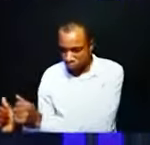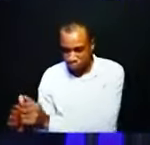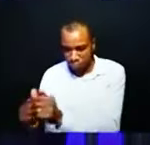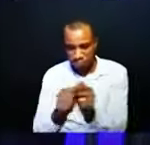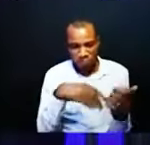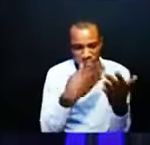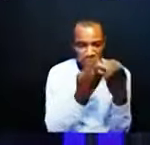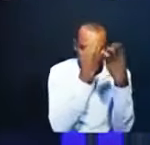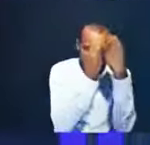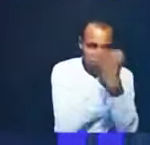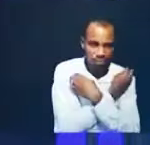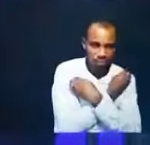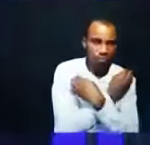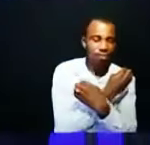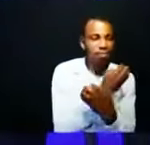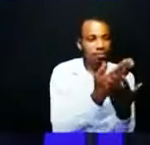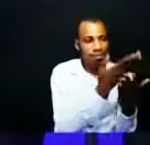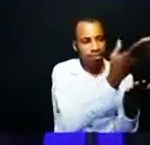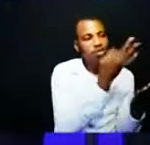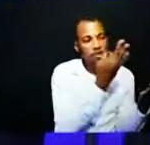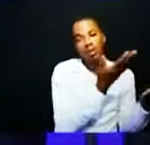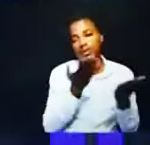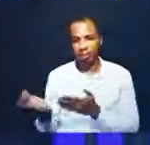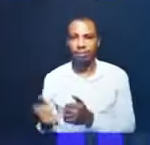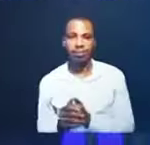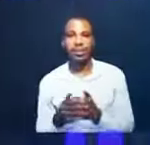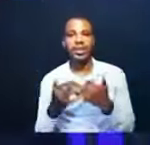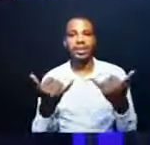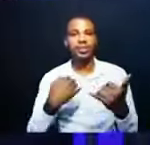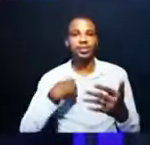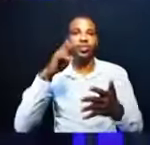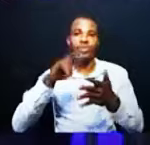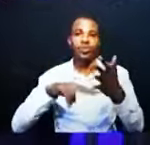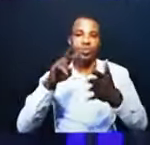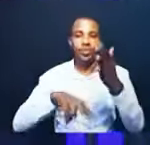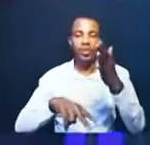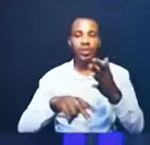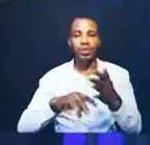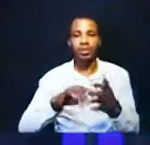to me at one year bear manako no pediane at your back. Let's read